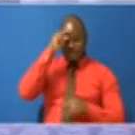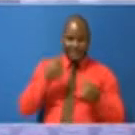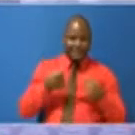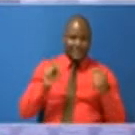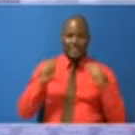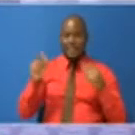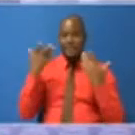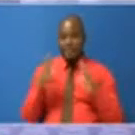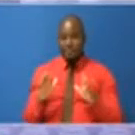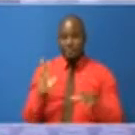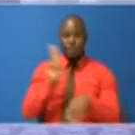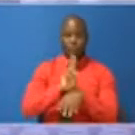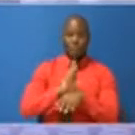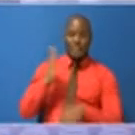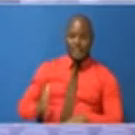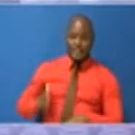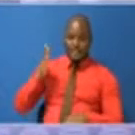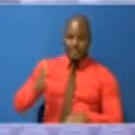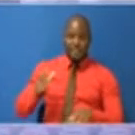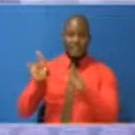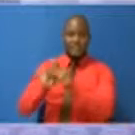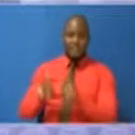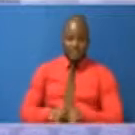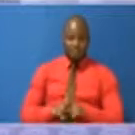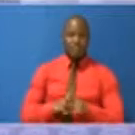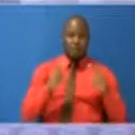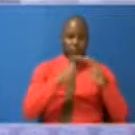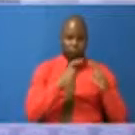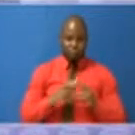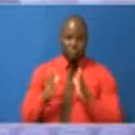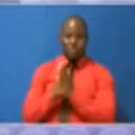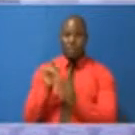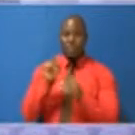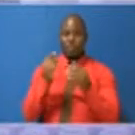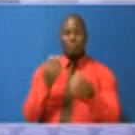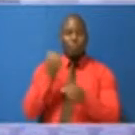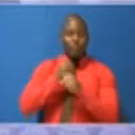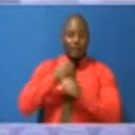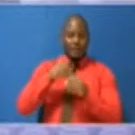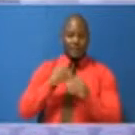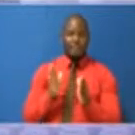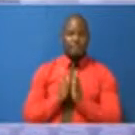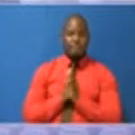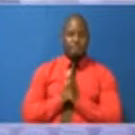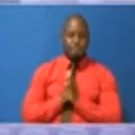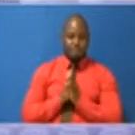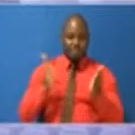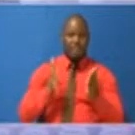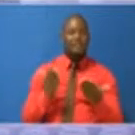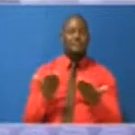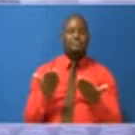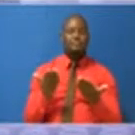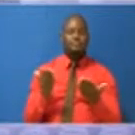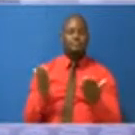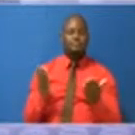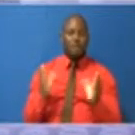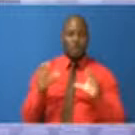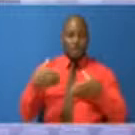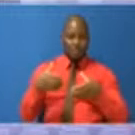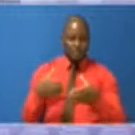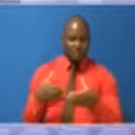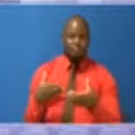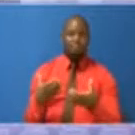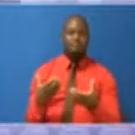tried using trains and also consultations with those who operating in the public service sector and of course you